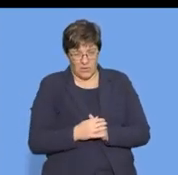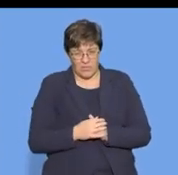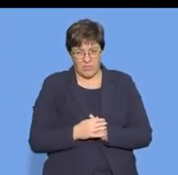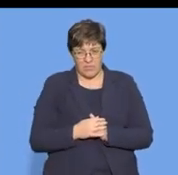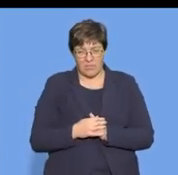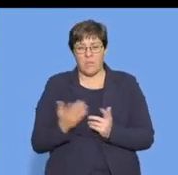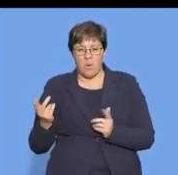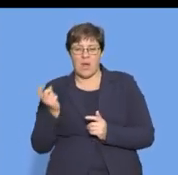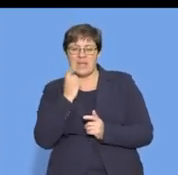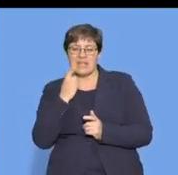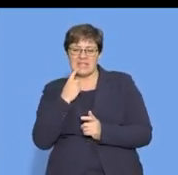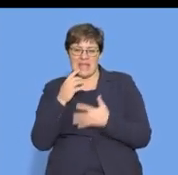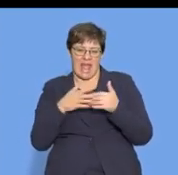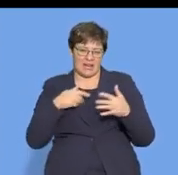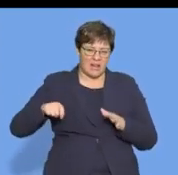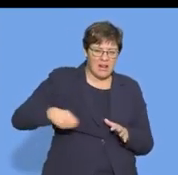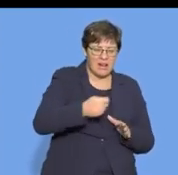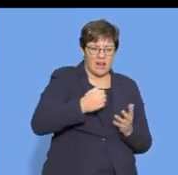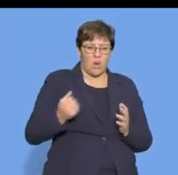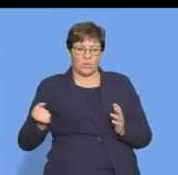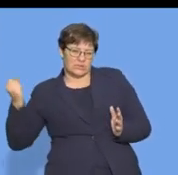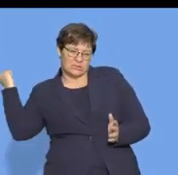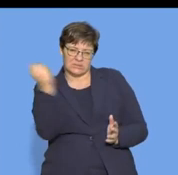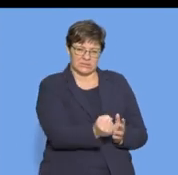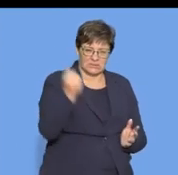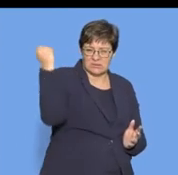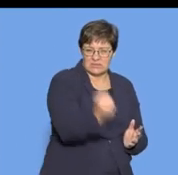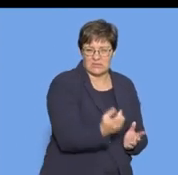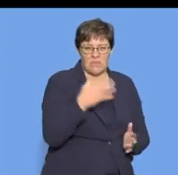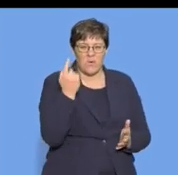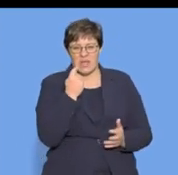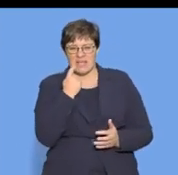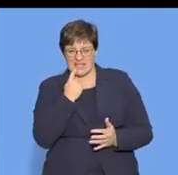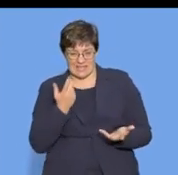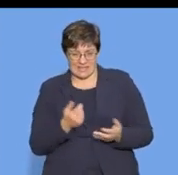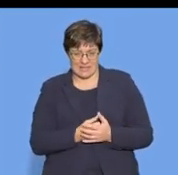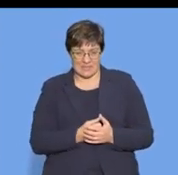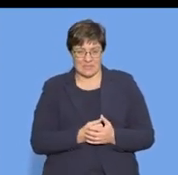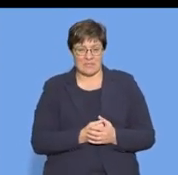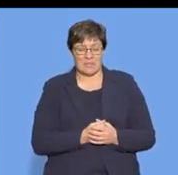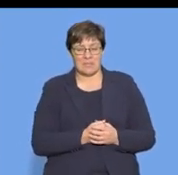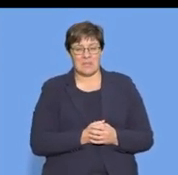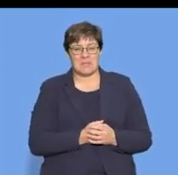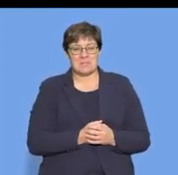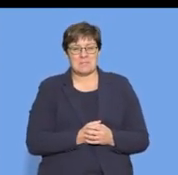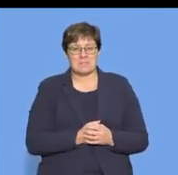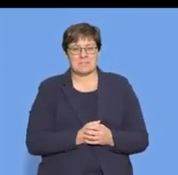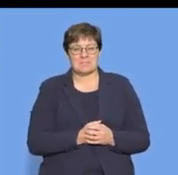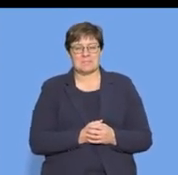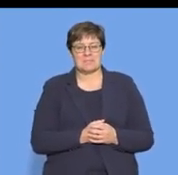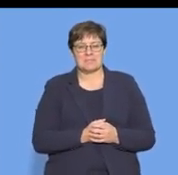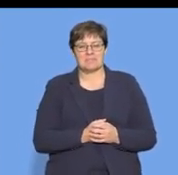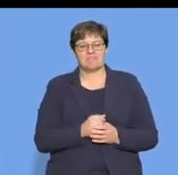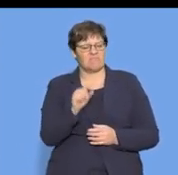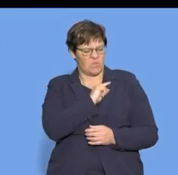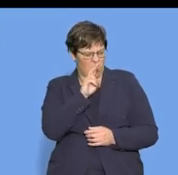even smaller and possibly easier to handle, would be easier to hold. Right, so when